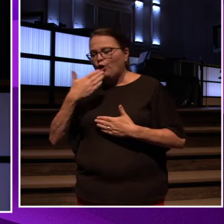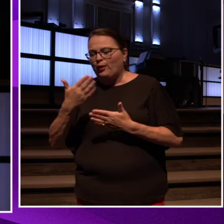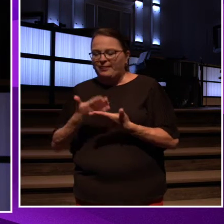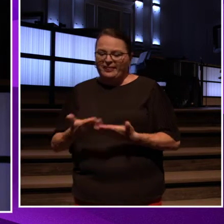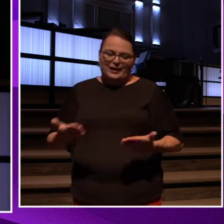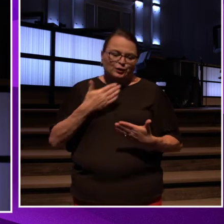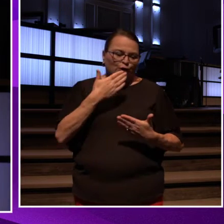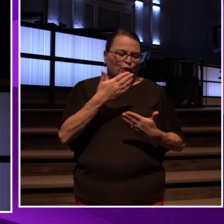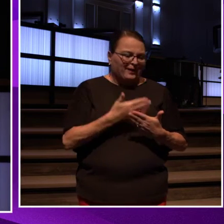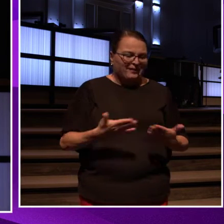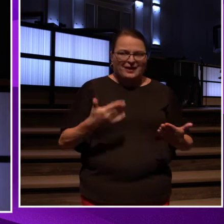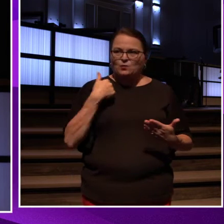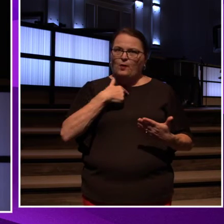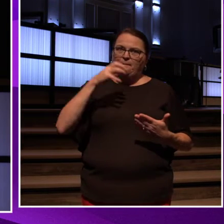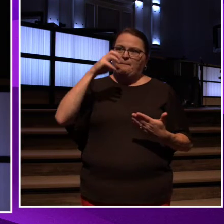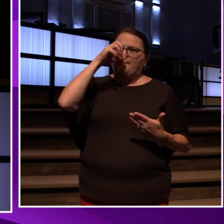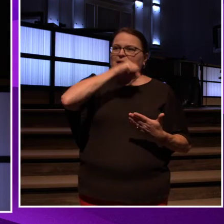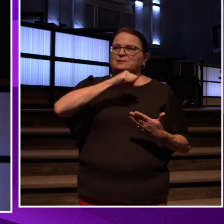that's all around us.